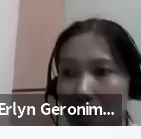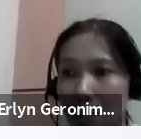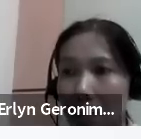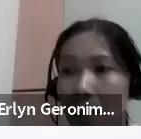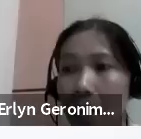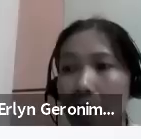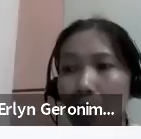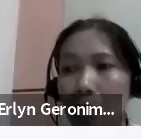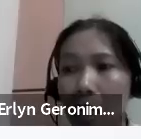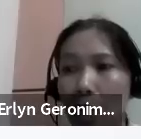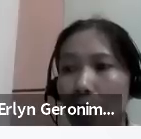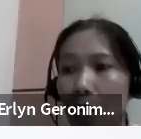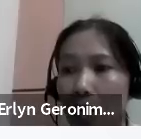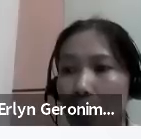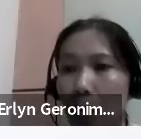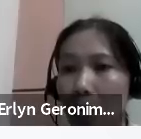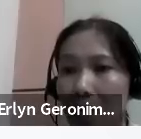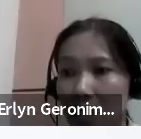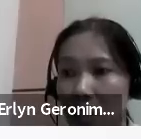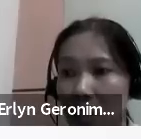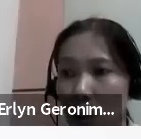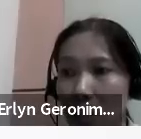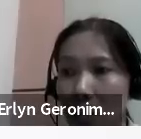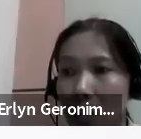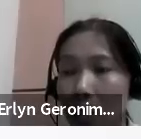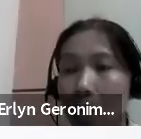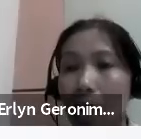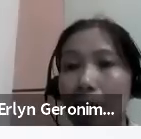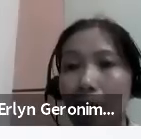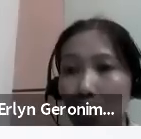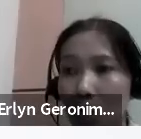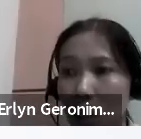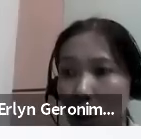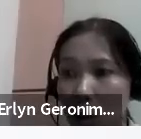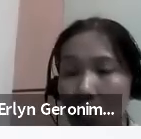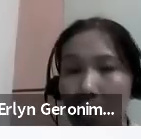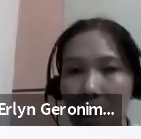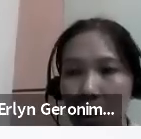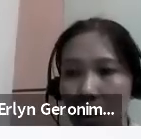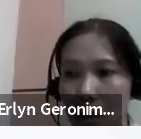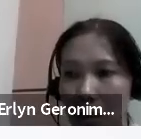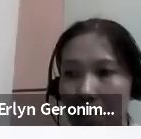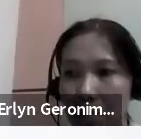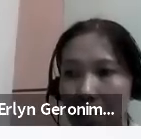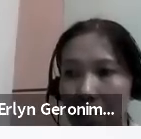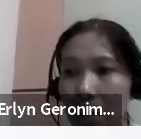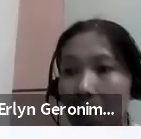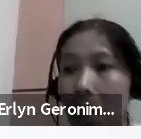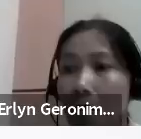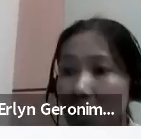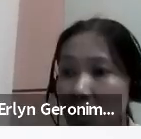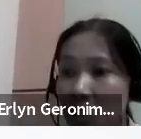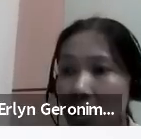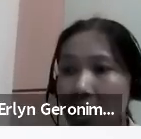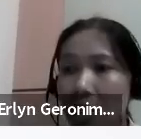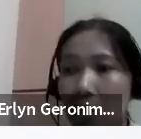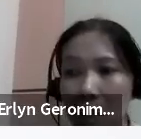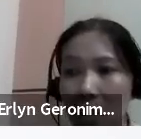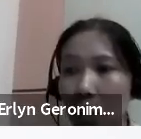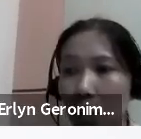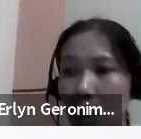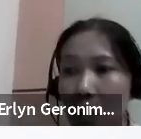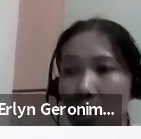UNICEF, the International Labour Organization, and Education International. This